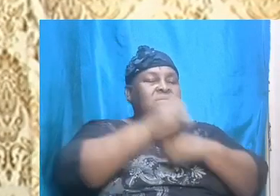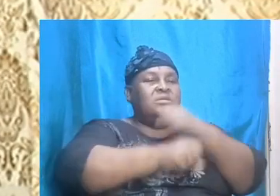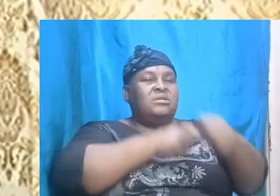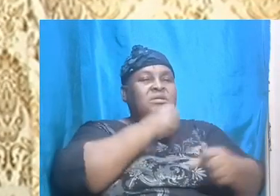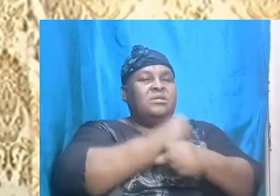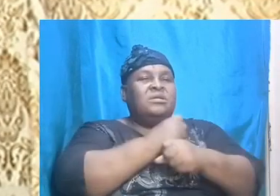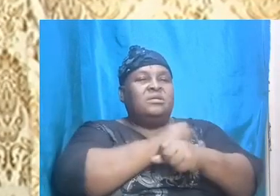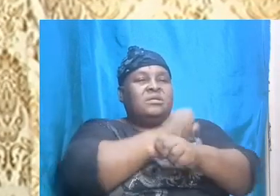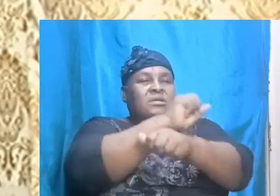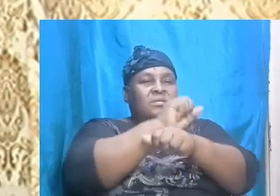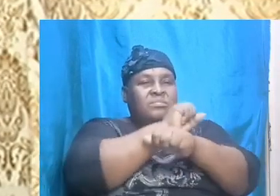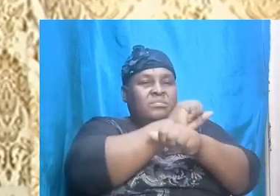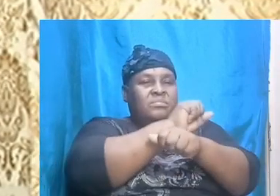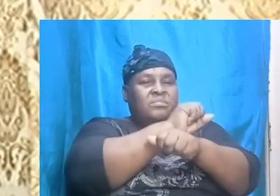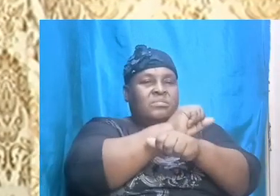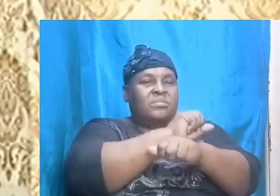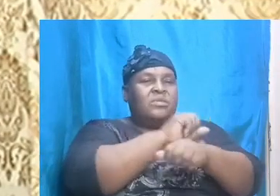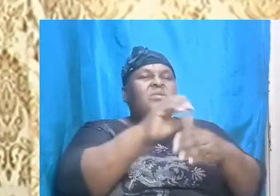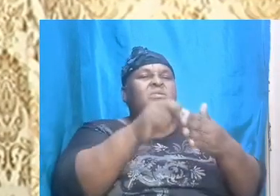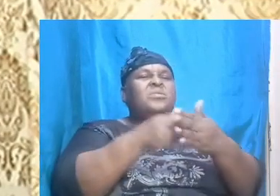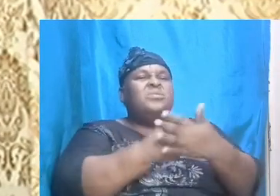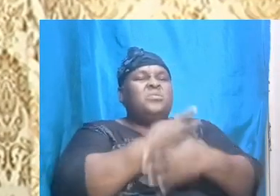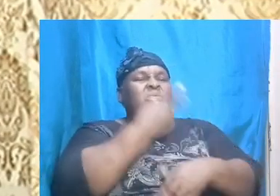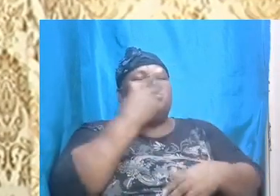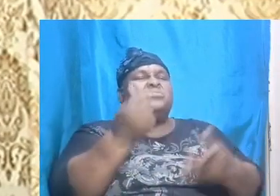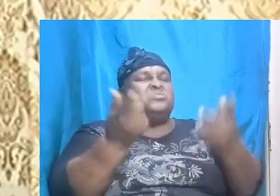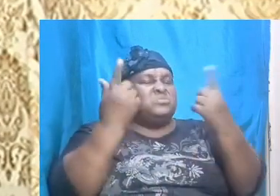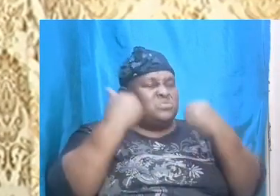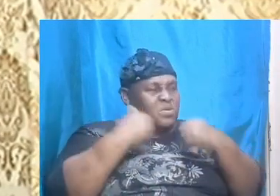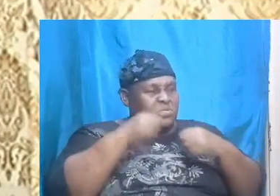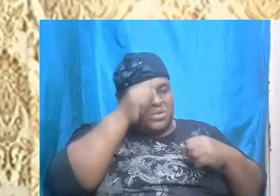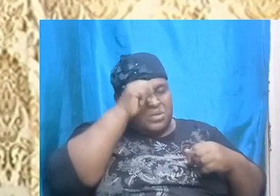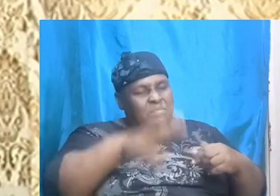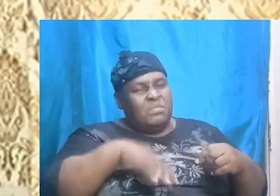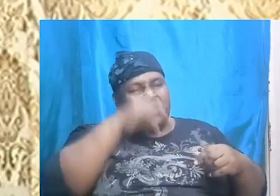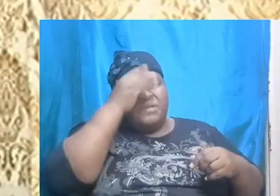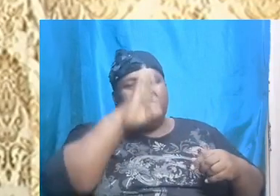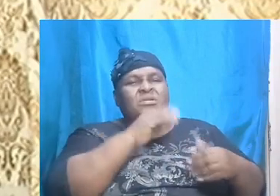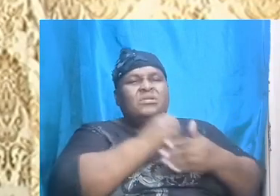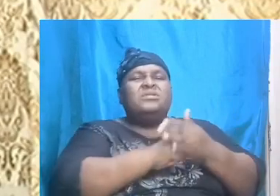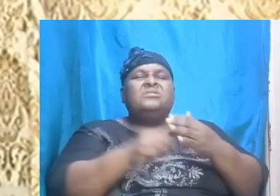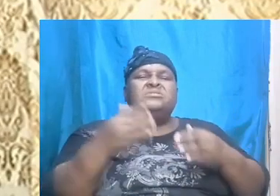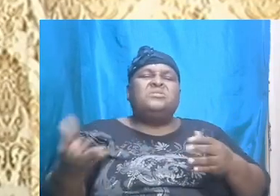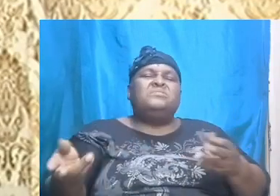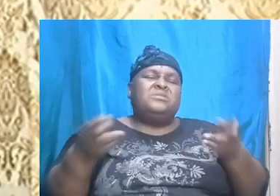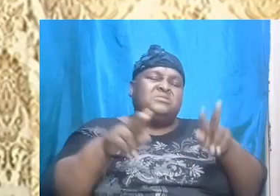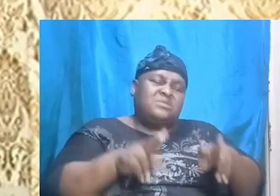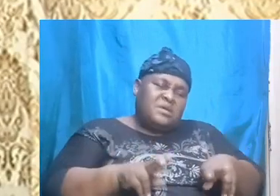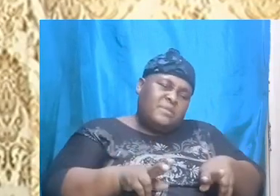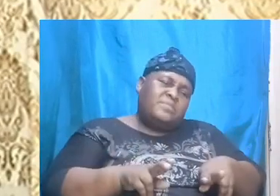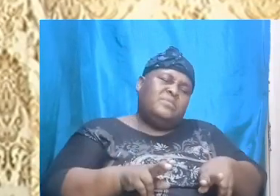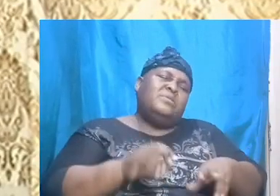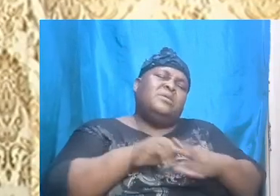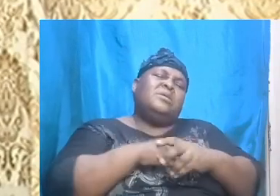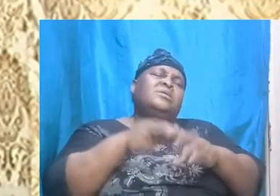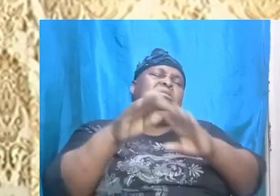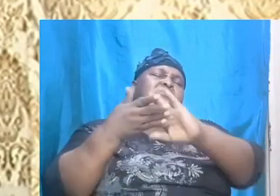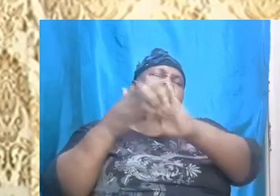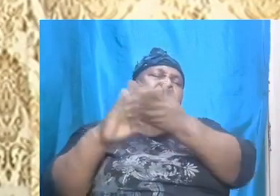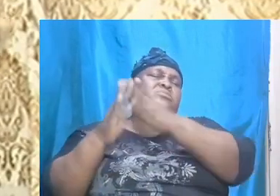had happened is that news came to Nehemiah that, look here, there is something that is happening in